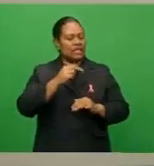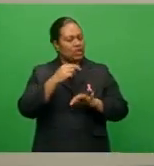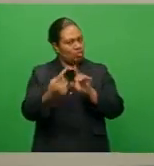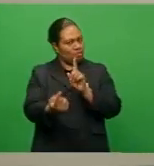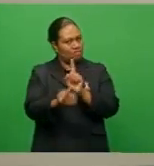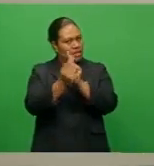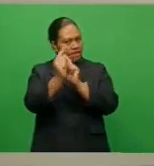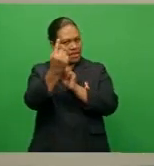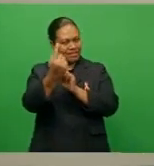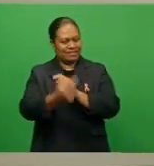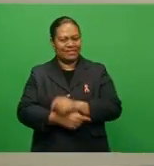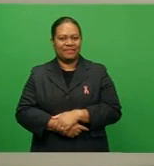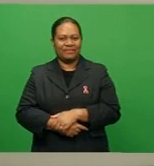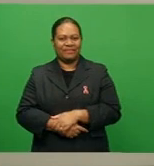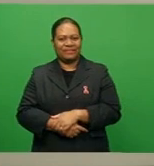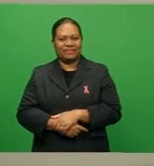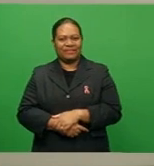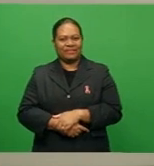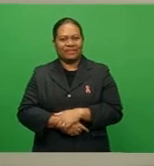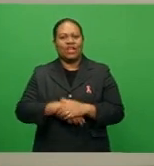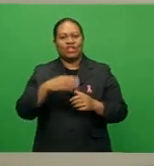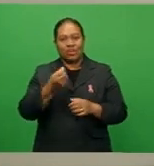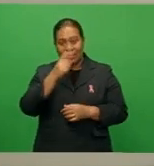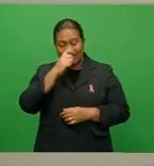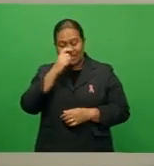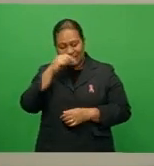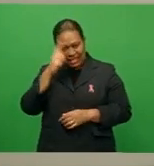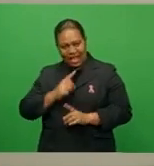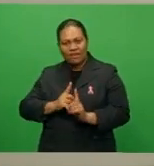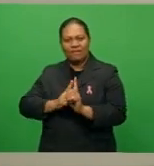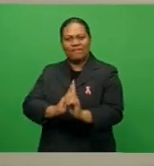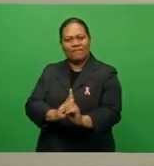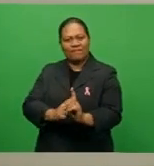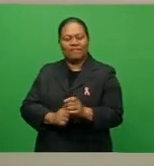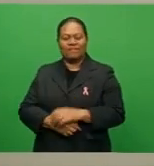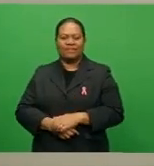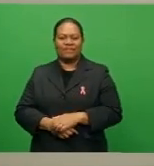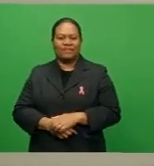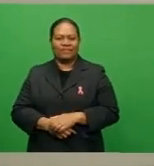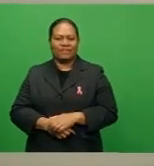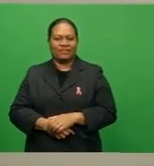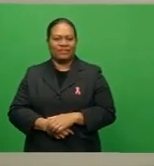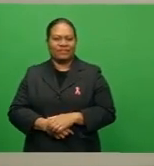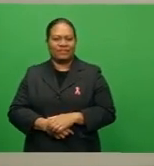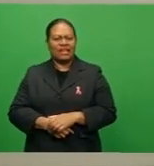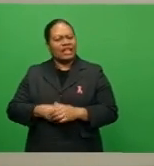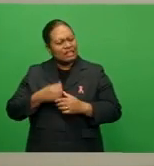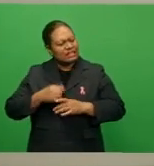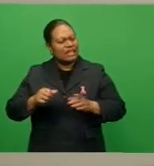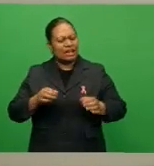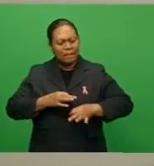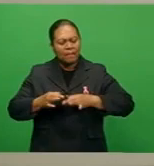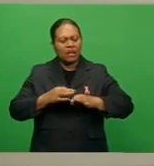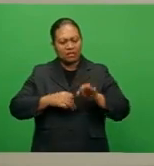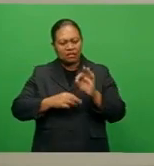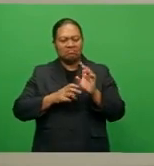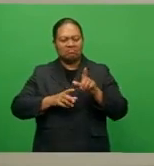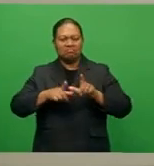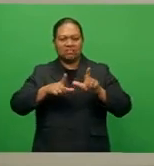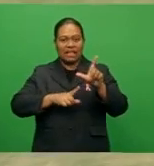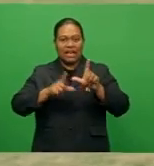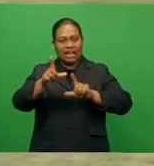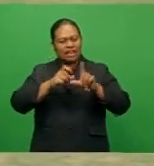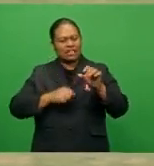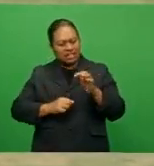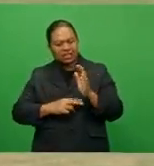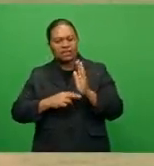first in order for her to fill in for myself. I'm still climbing up that ladder though. I